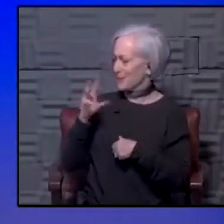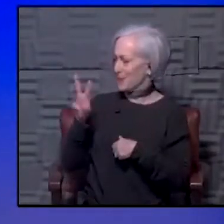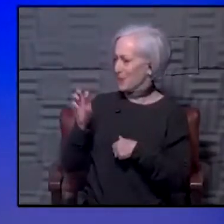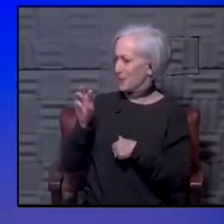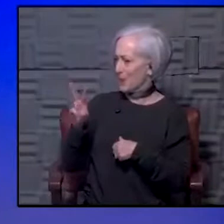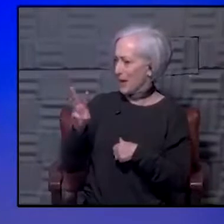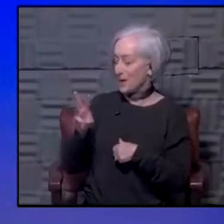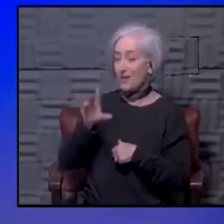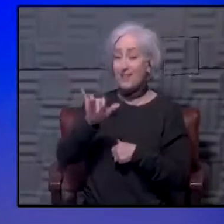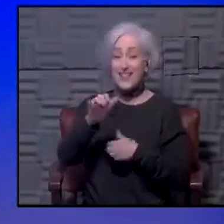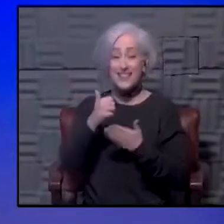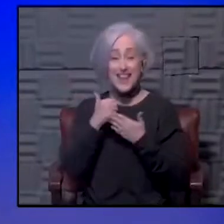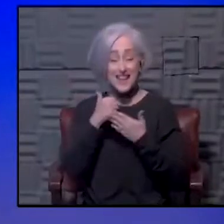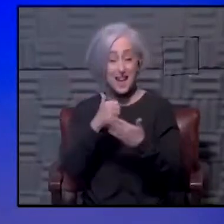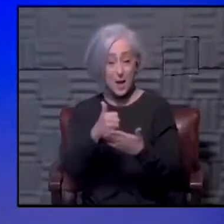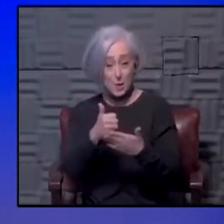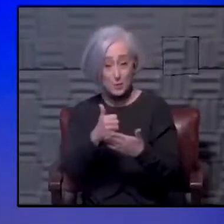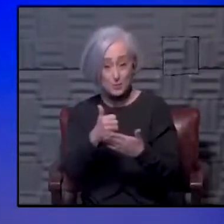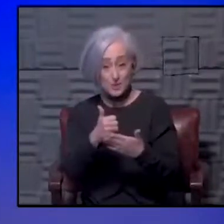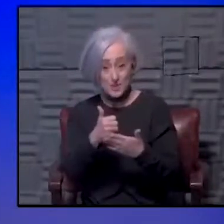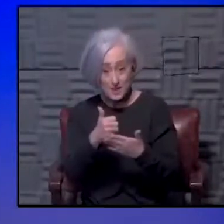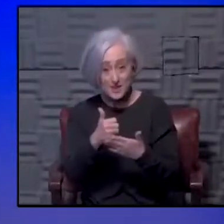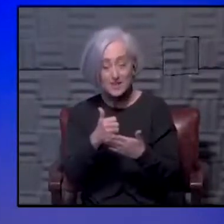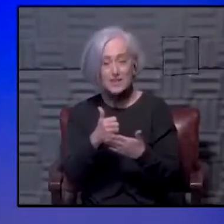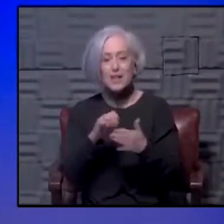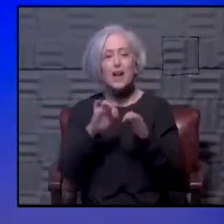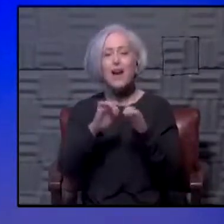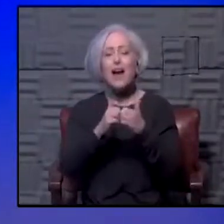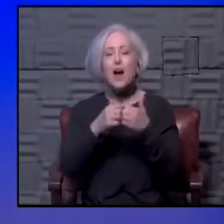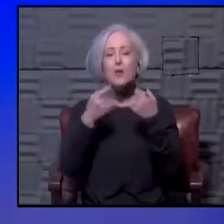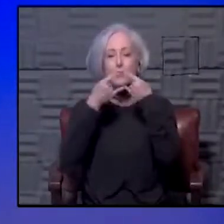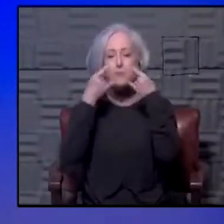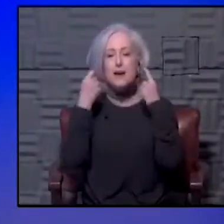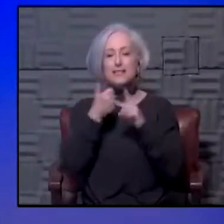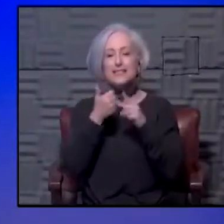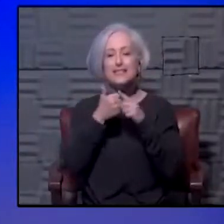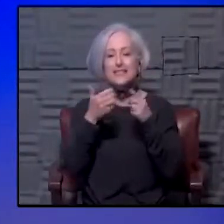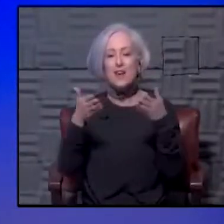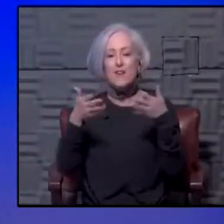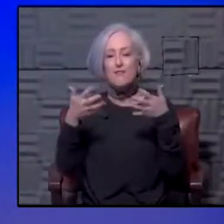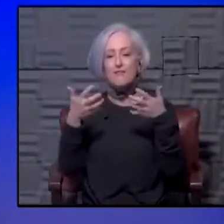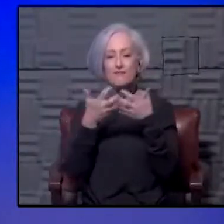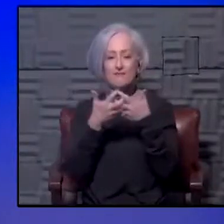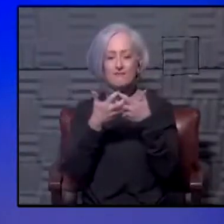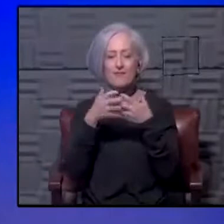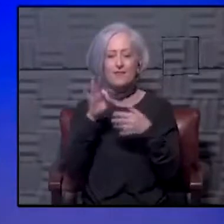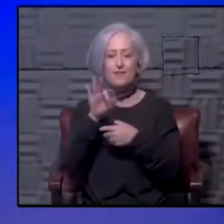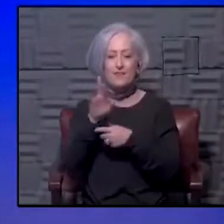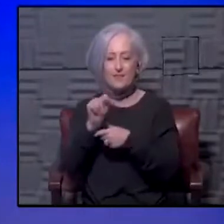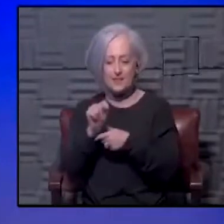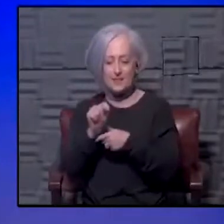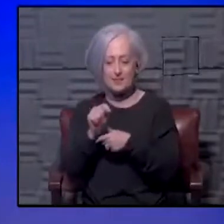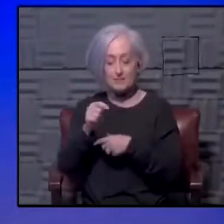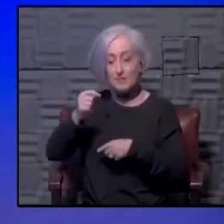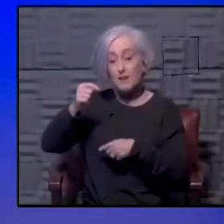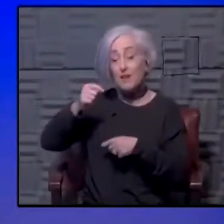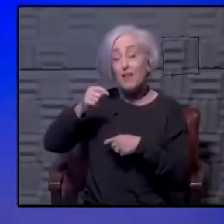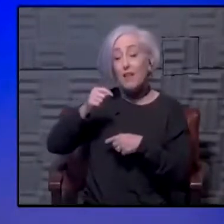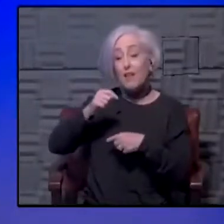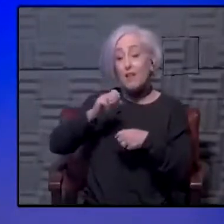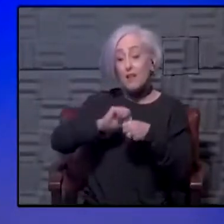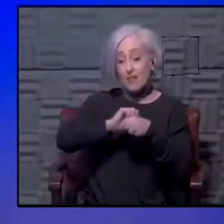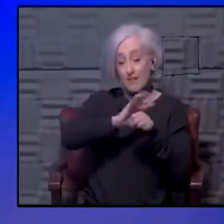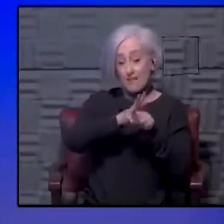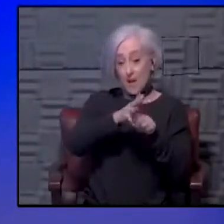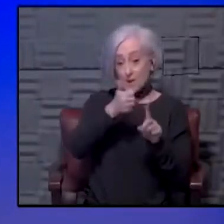to improve the fit of the mask. We understand that the virus, even these variants, the virus has